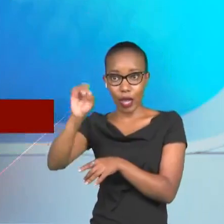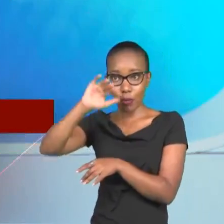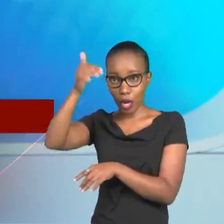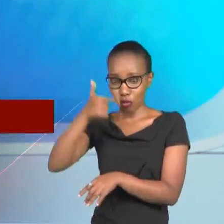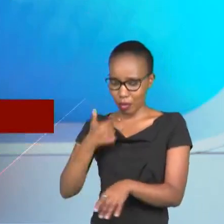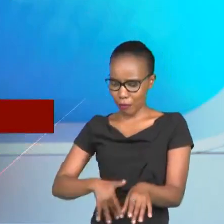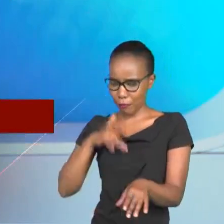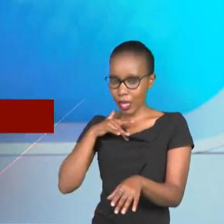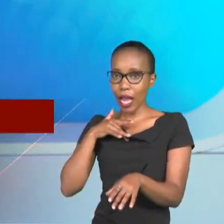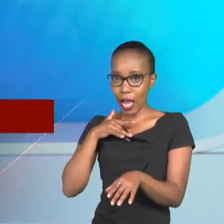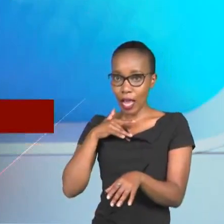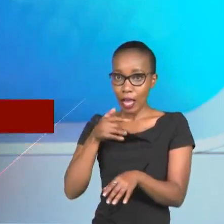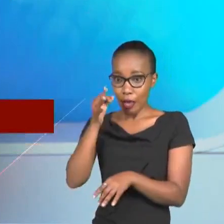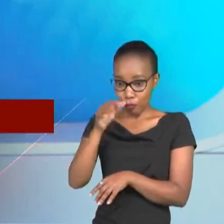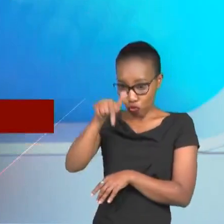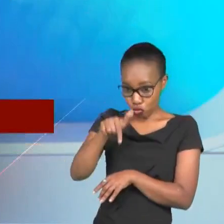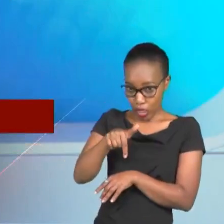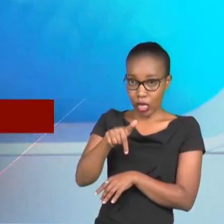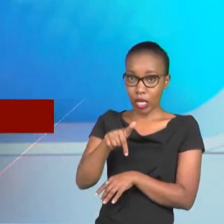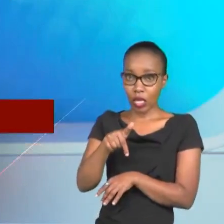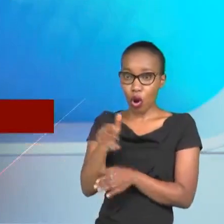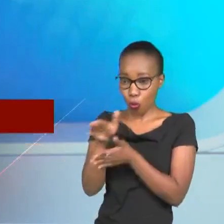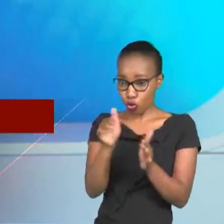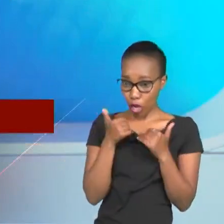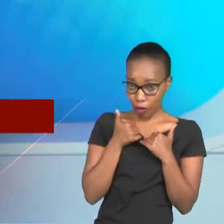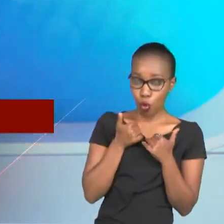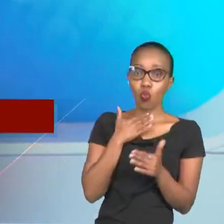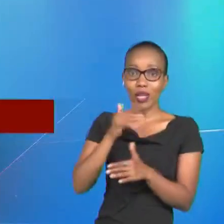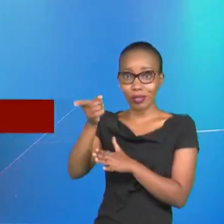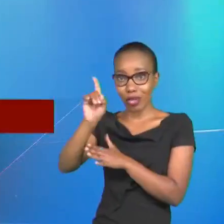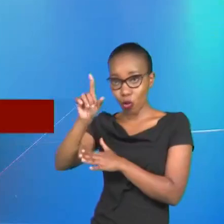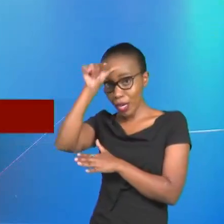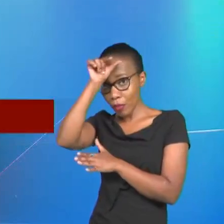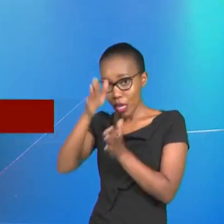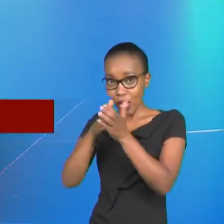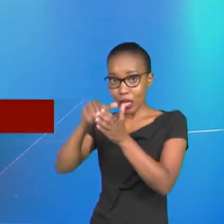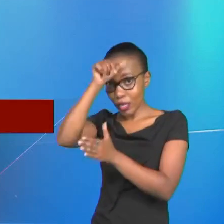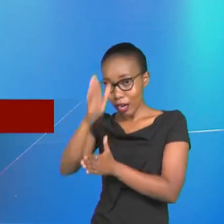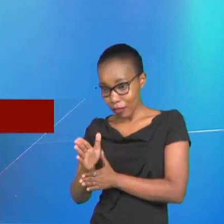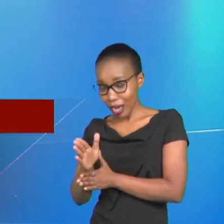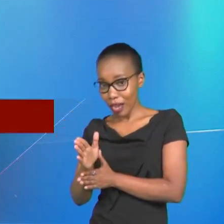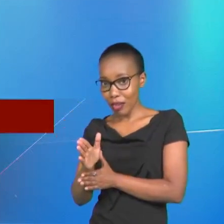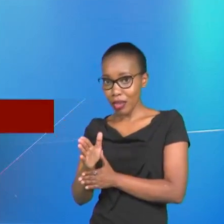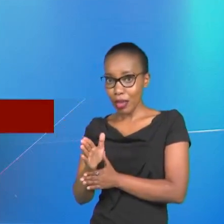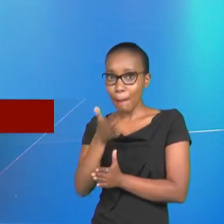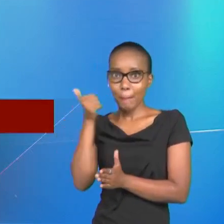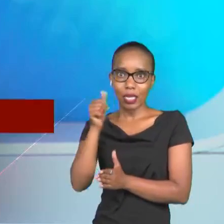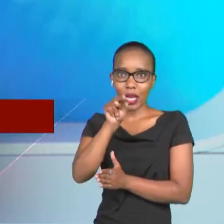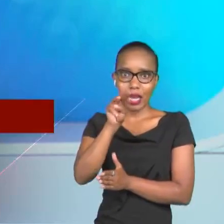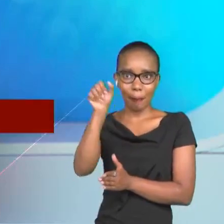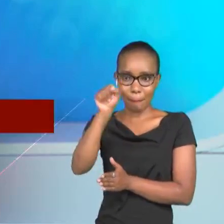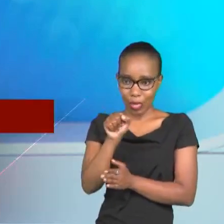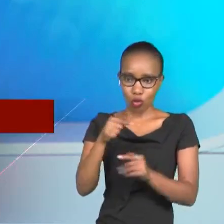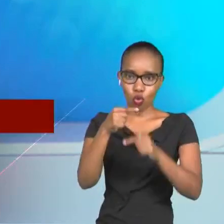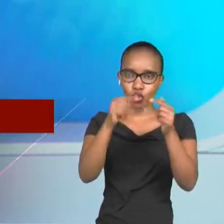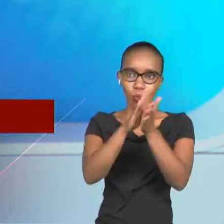individual, I'd say, given an option today, right now, given an option of whether I'd want Nairobi County to be led by a governor, I'd say, you know what, I'd rather NMS carries and